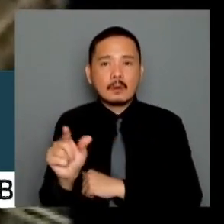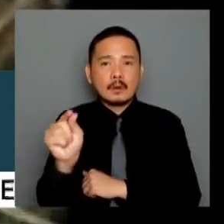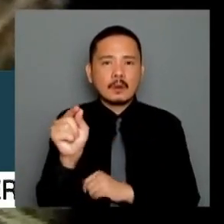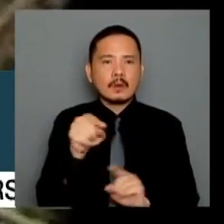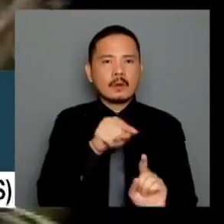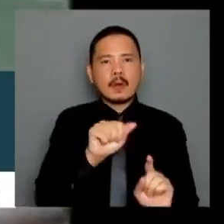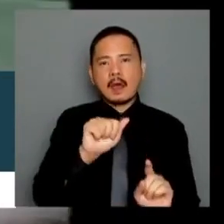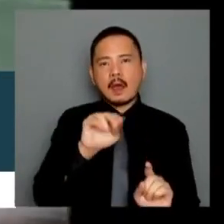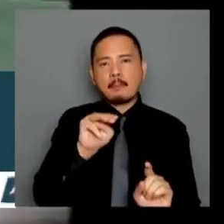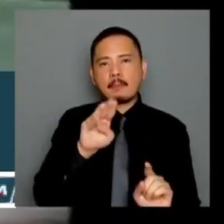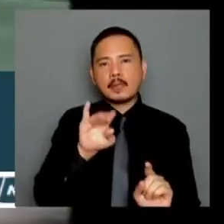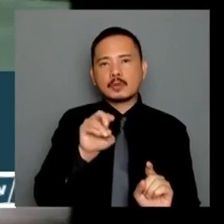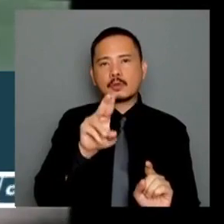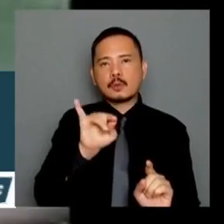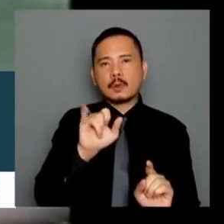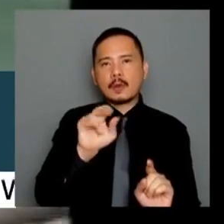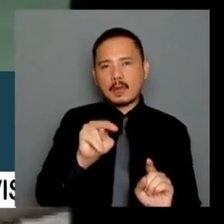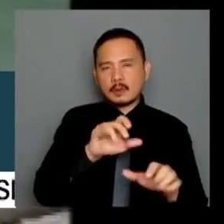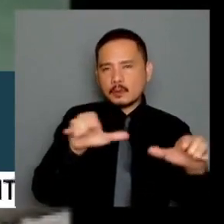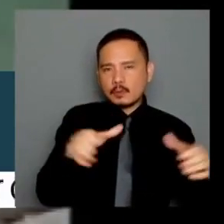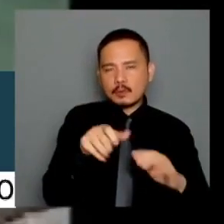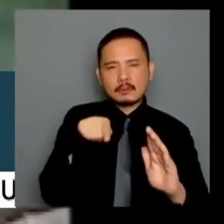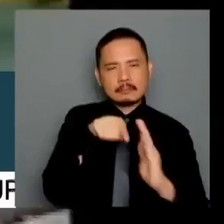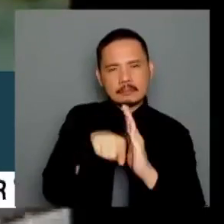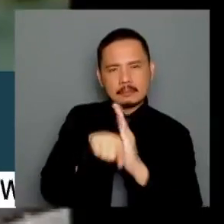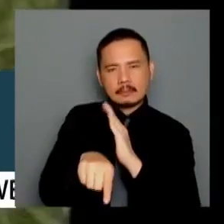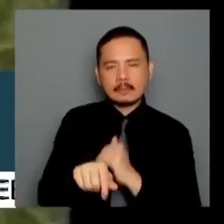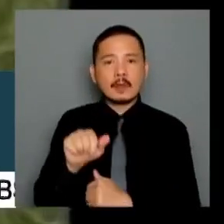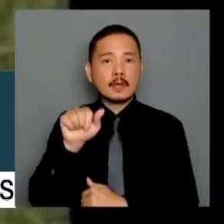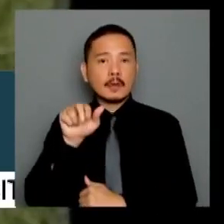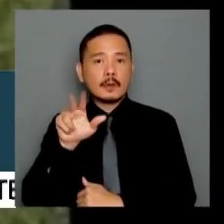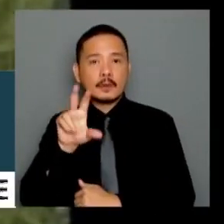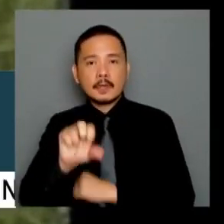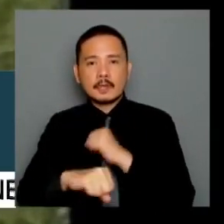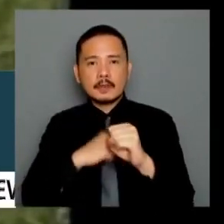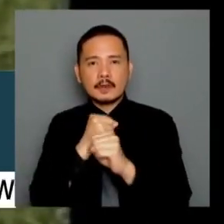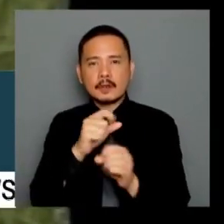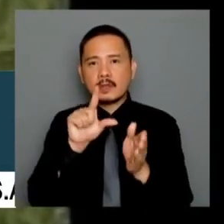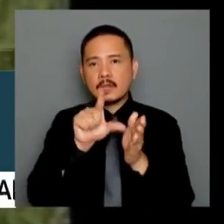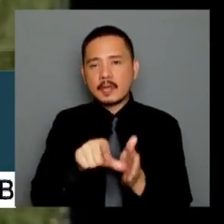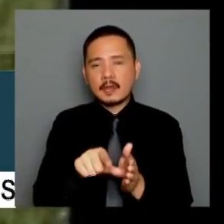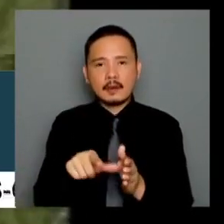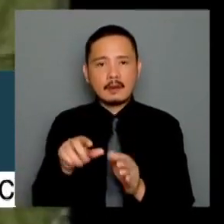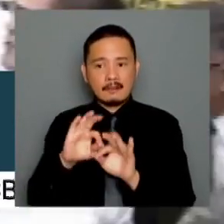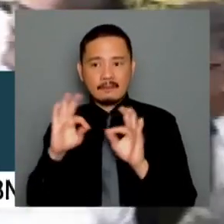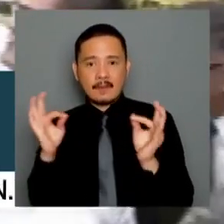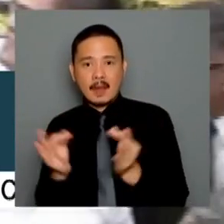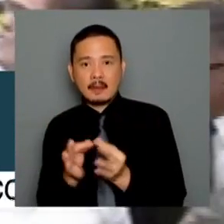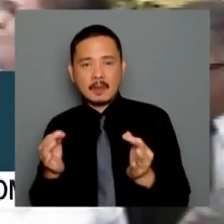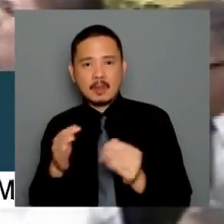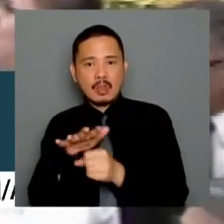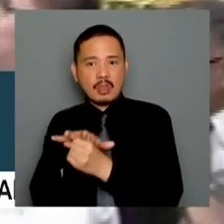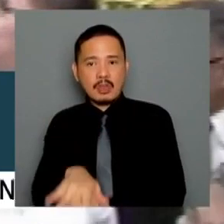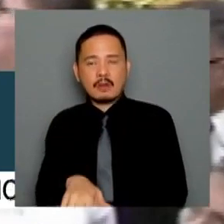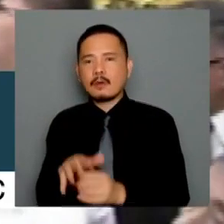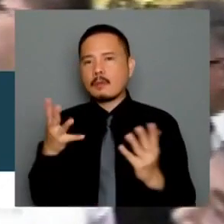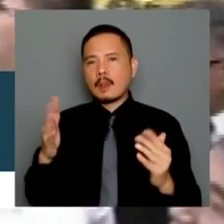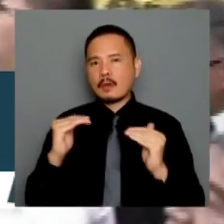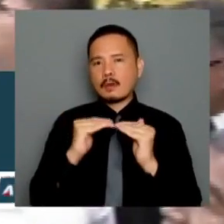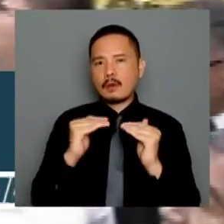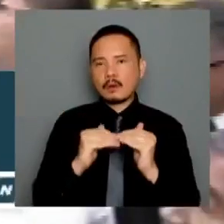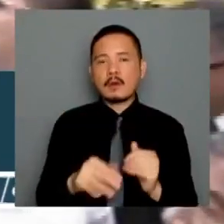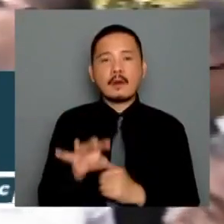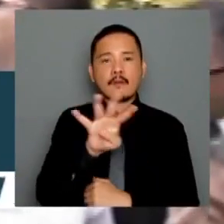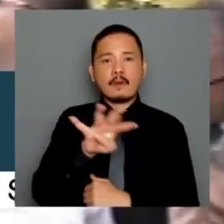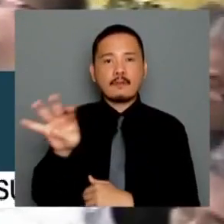their accomplices. 13 years on, the families of the victims have yet to attain full justice. 44 people were convicted,